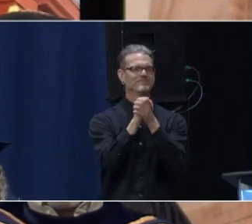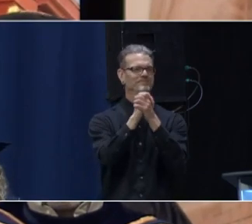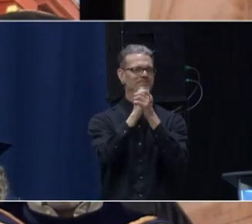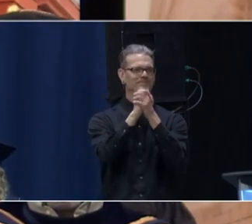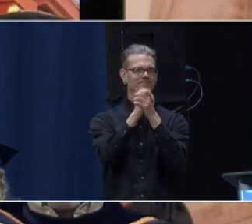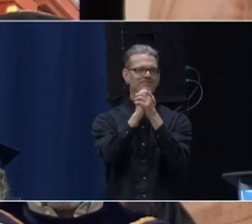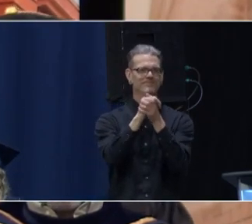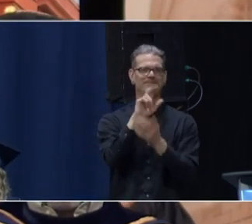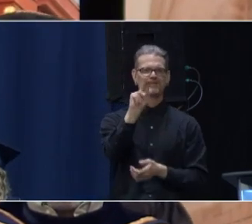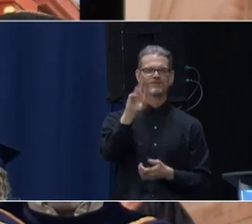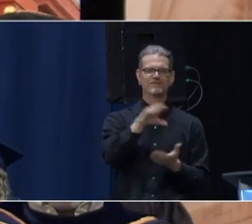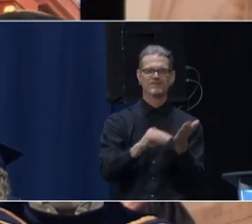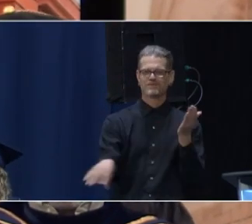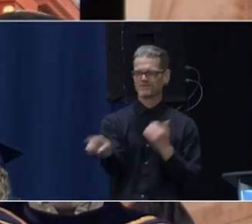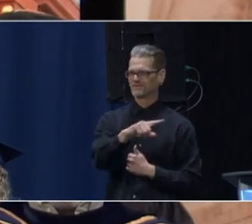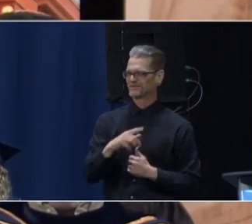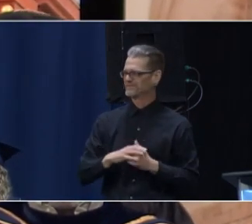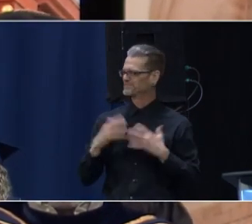UNC graduates.